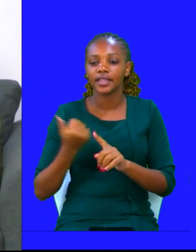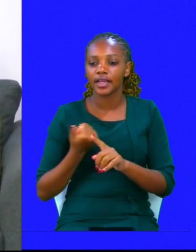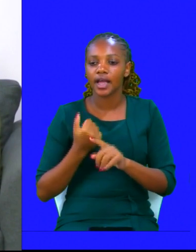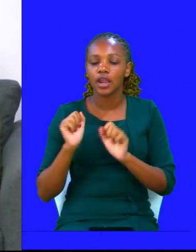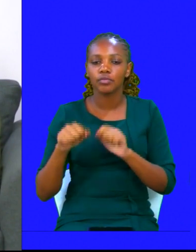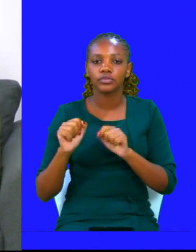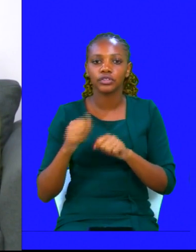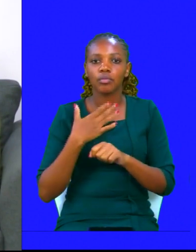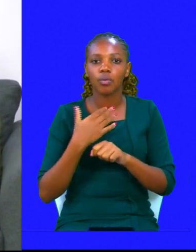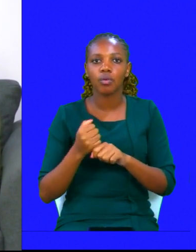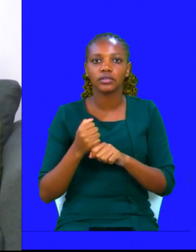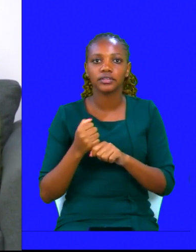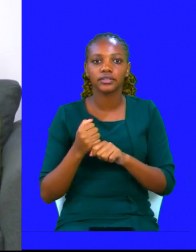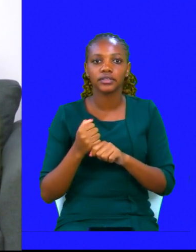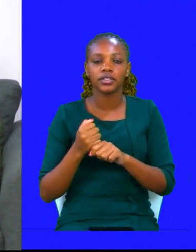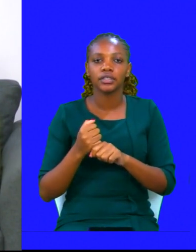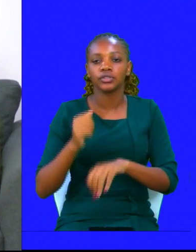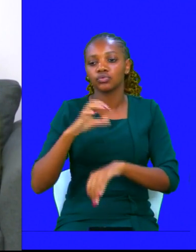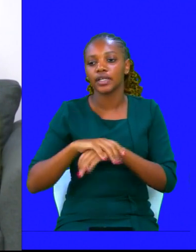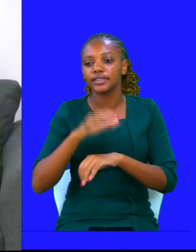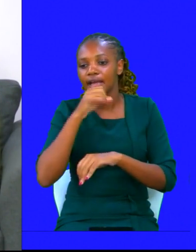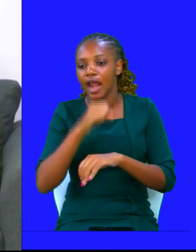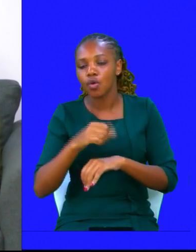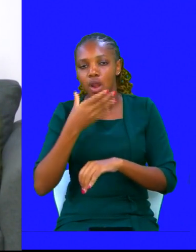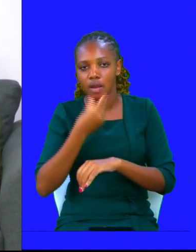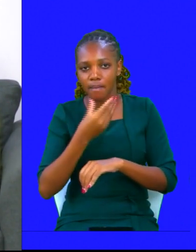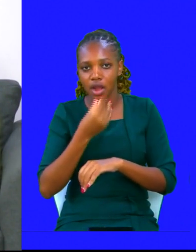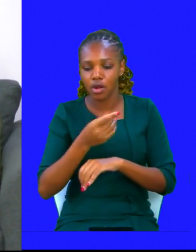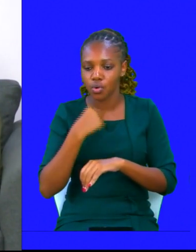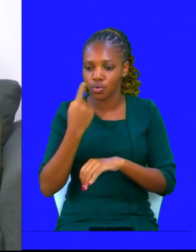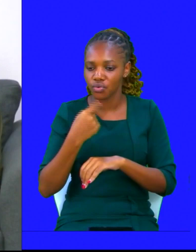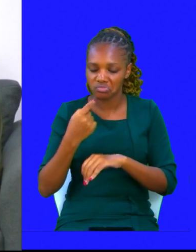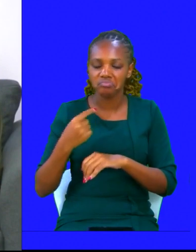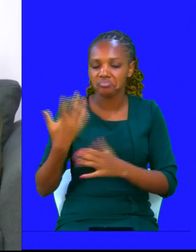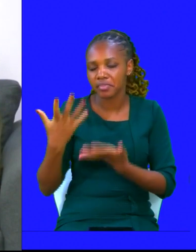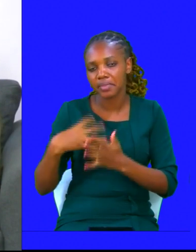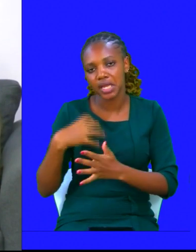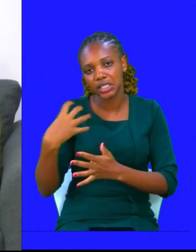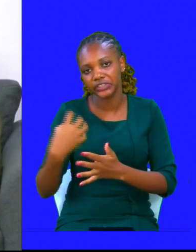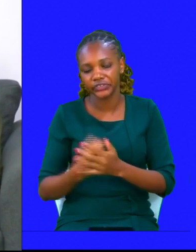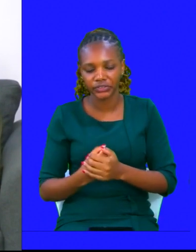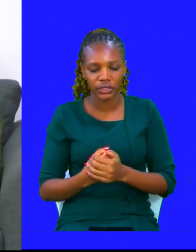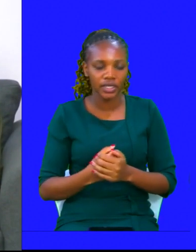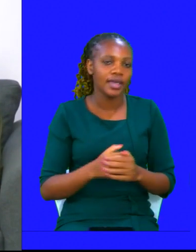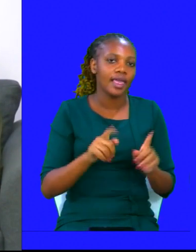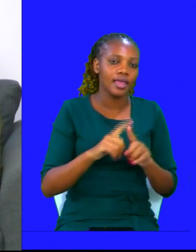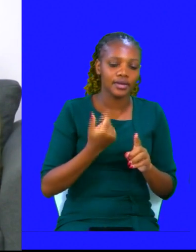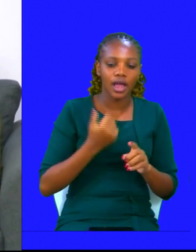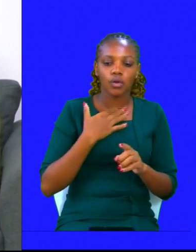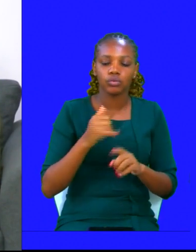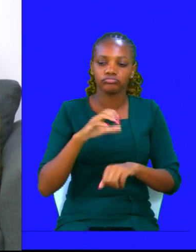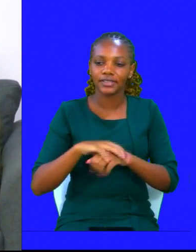want to get an older man who has established himself for them to get everything they